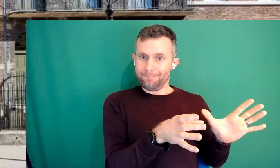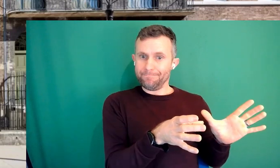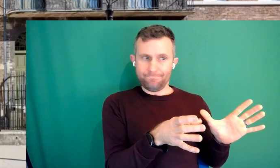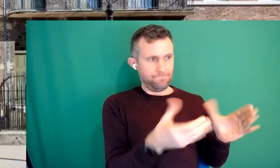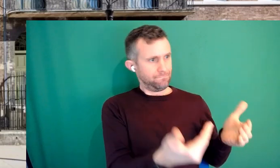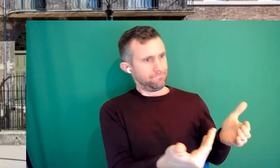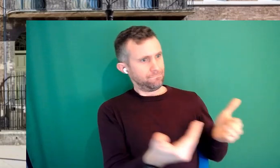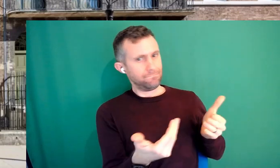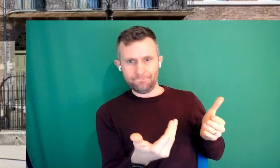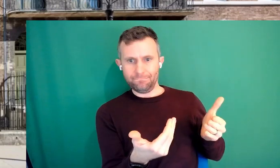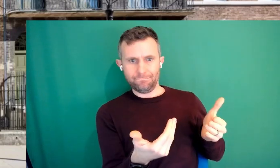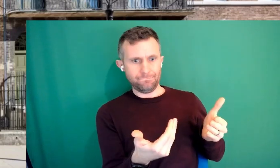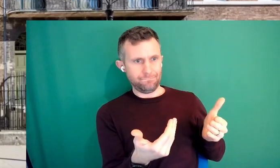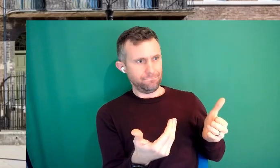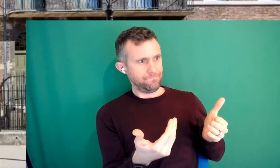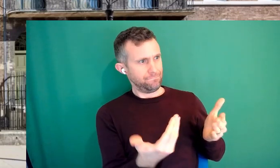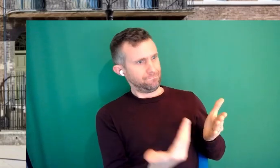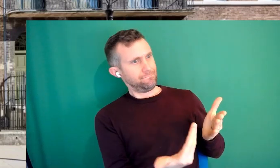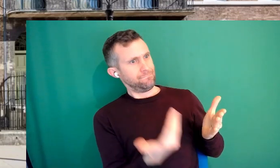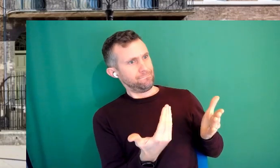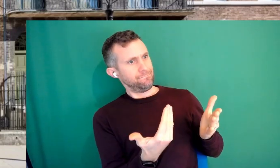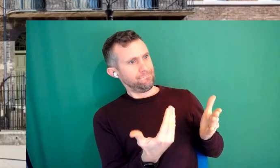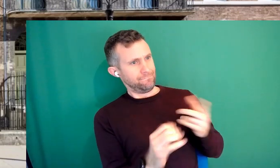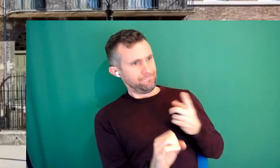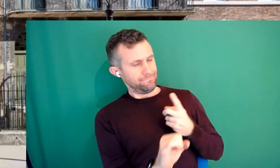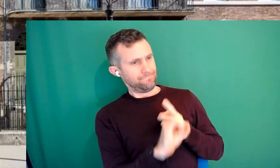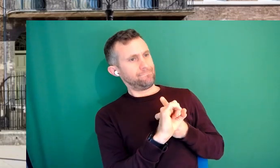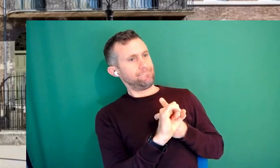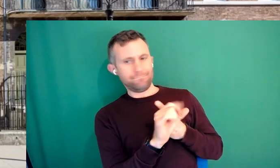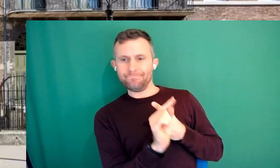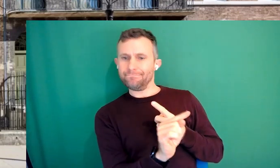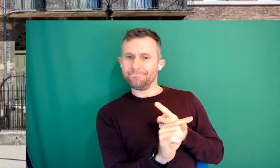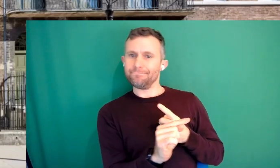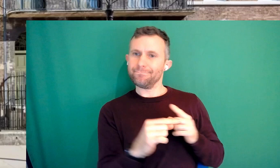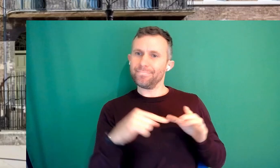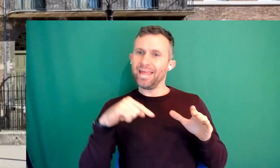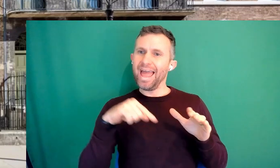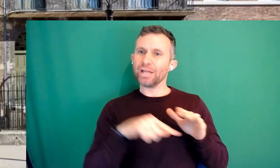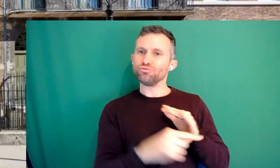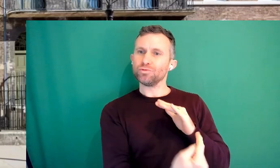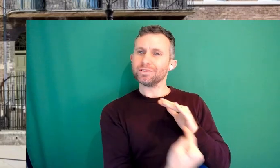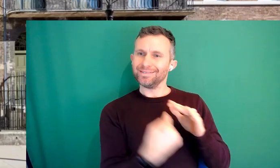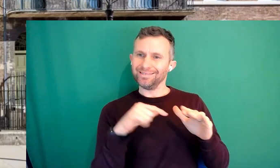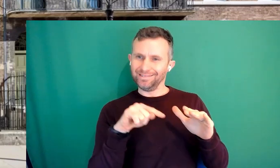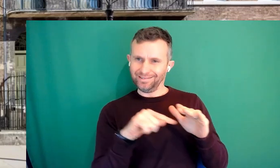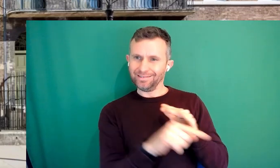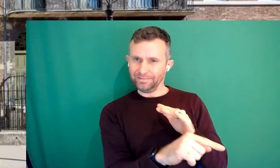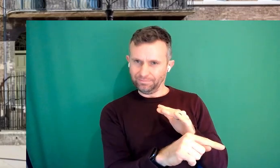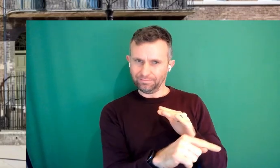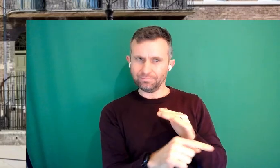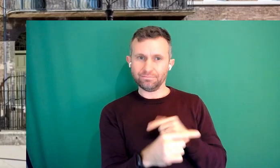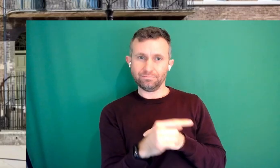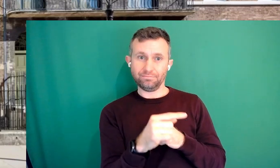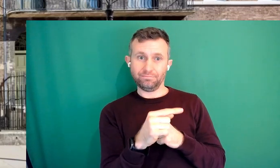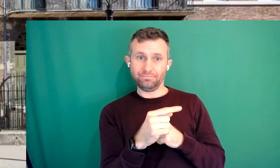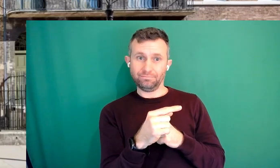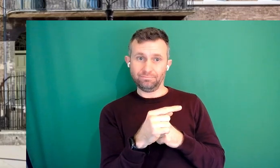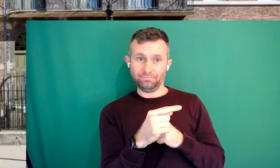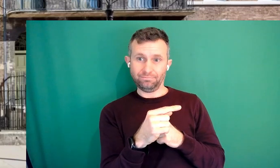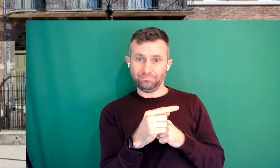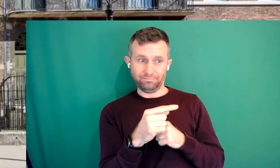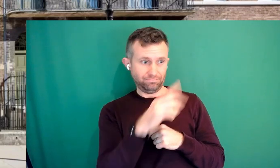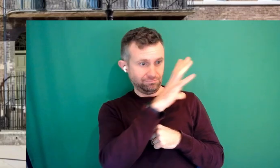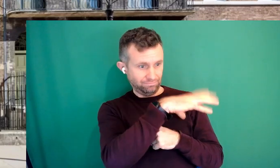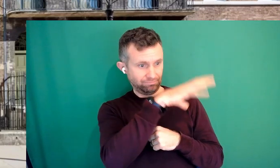to house our shop, library, and conservation studio, an art room and offices, leaving as much of